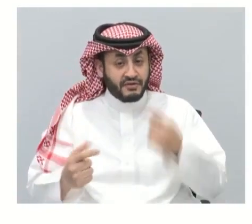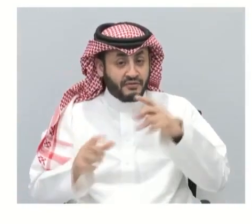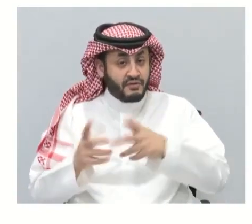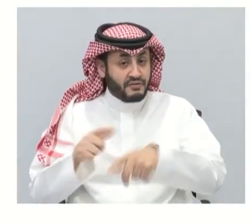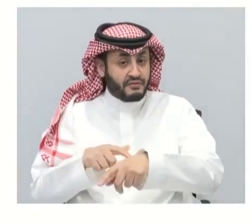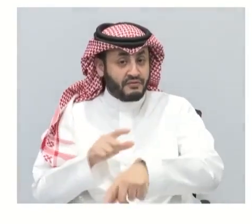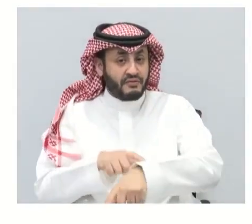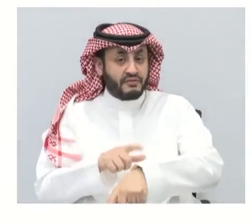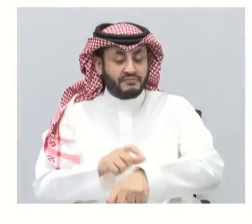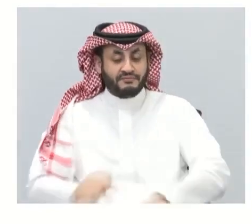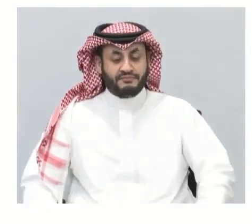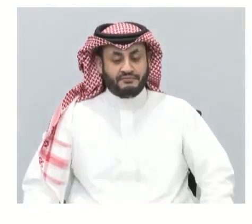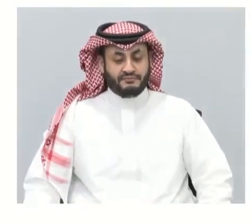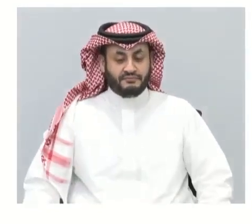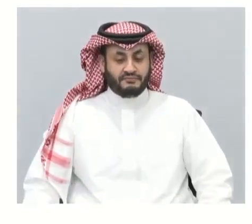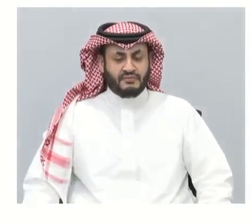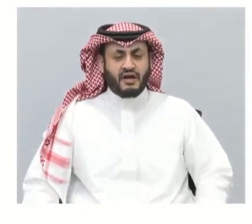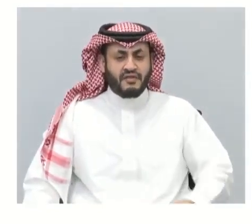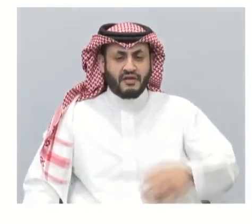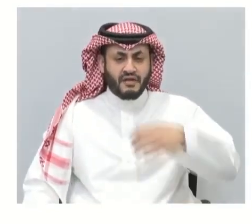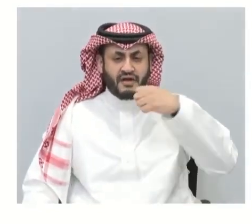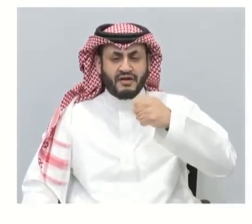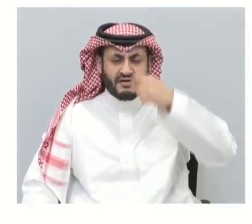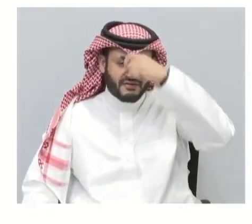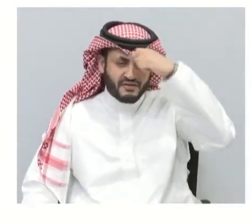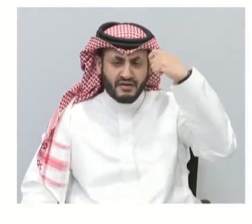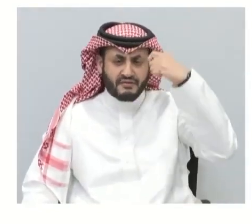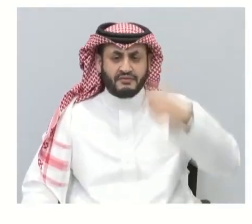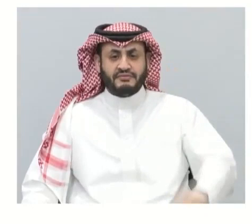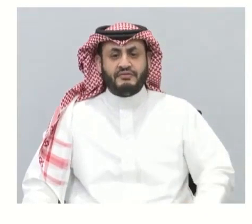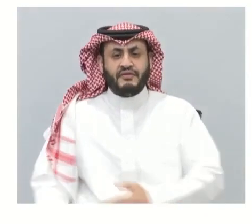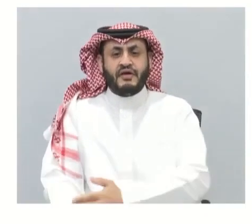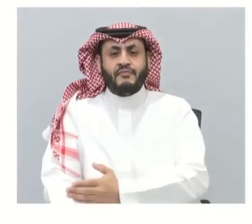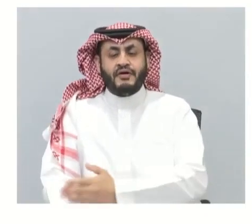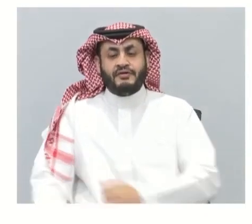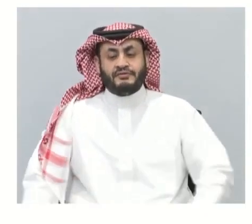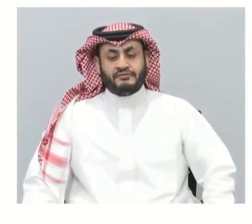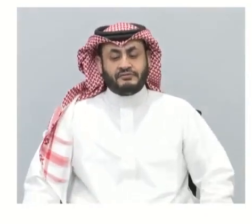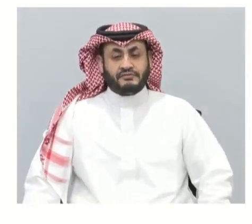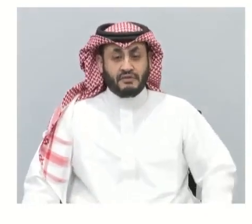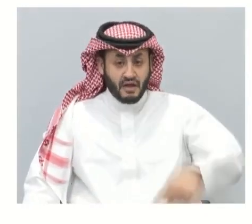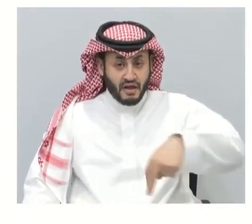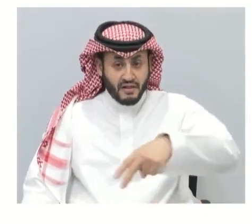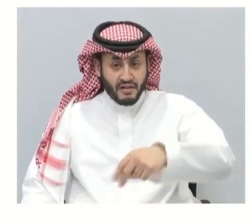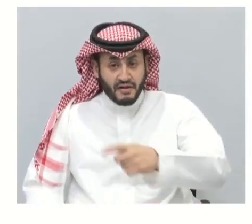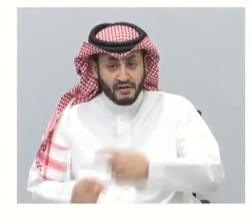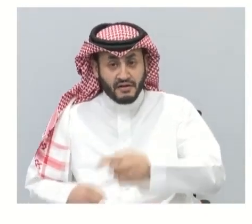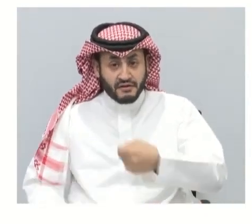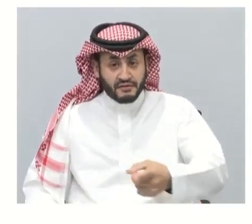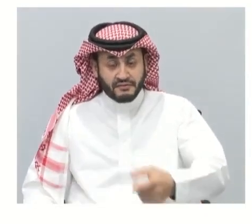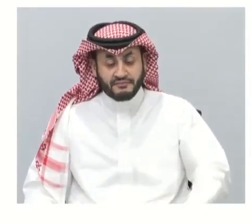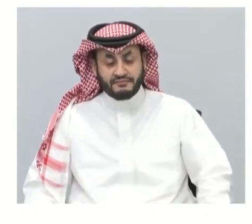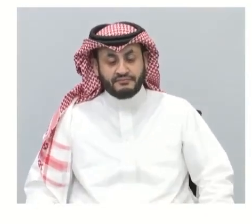3 years. Also, he's tired because he was running. Has he been running? The